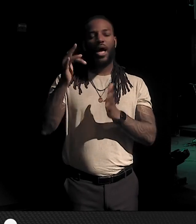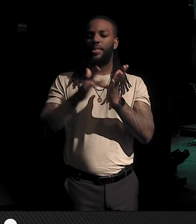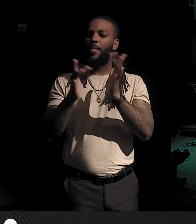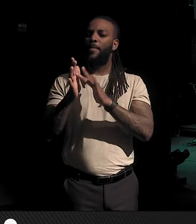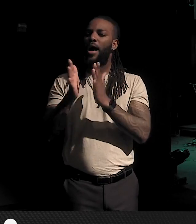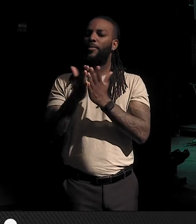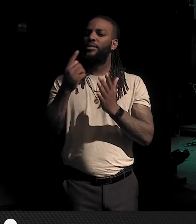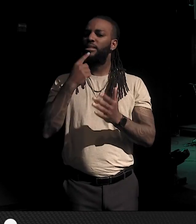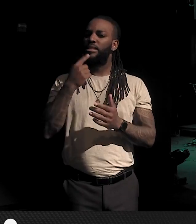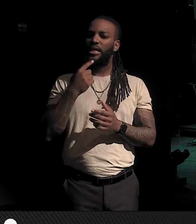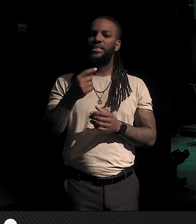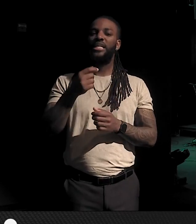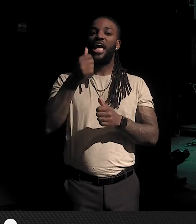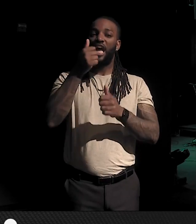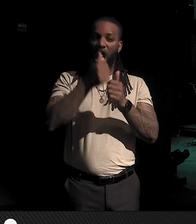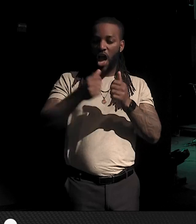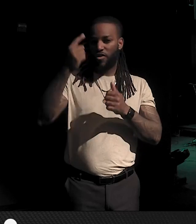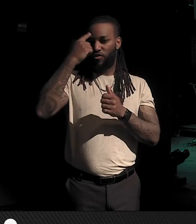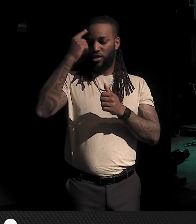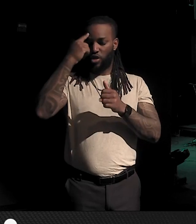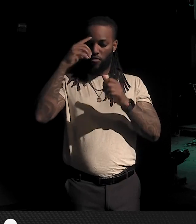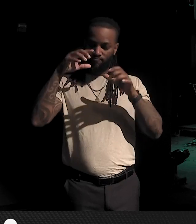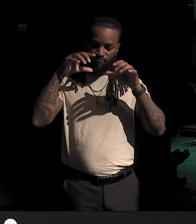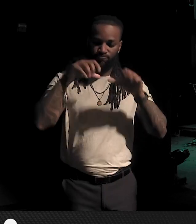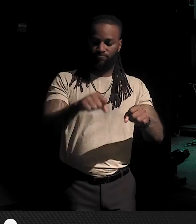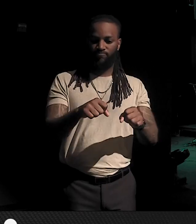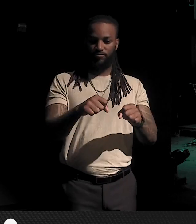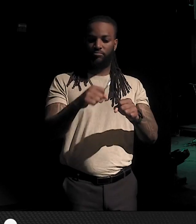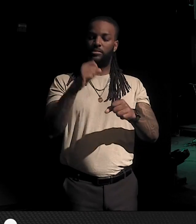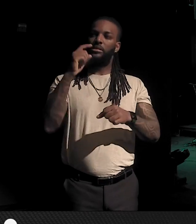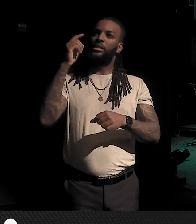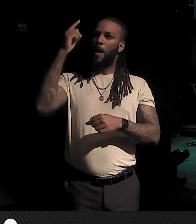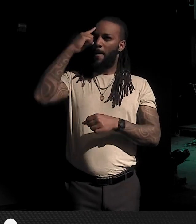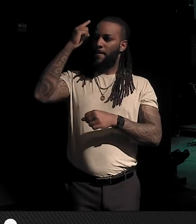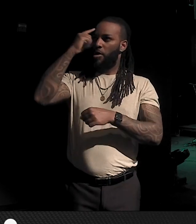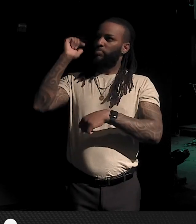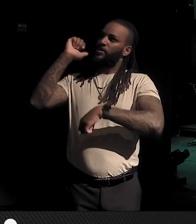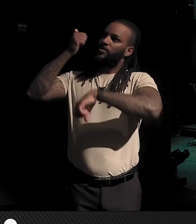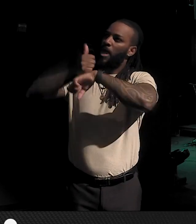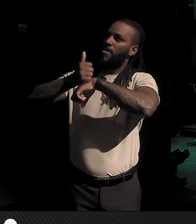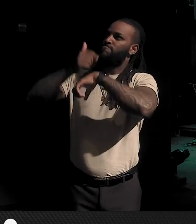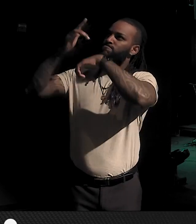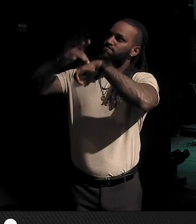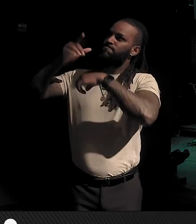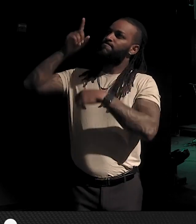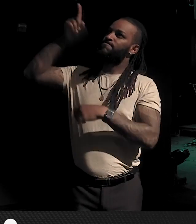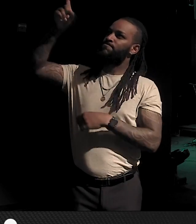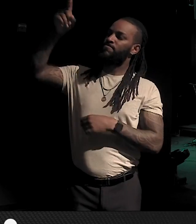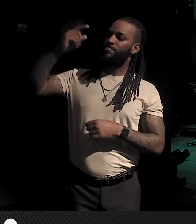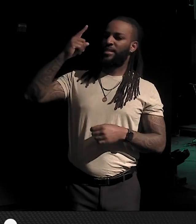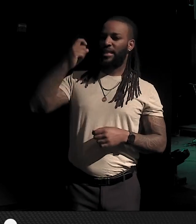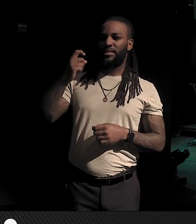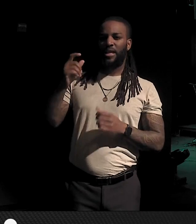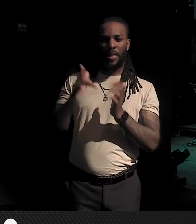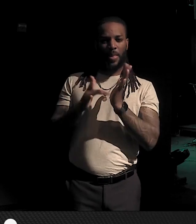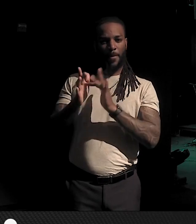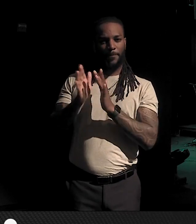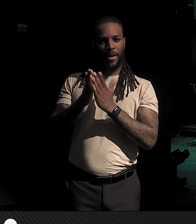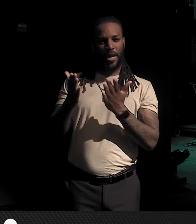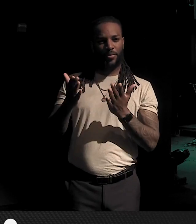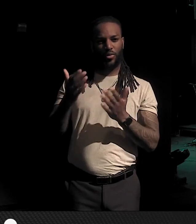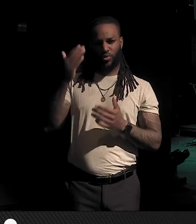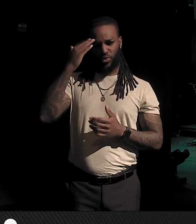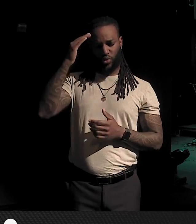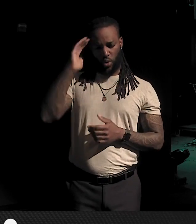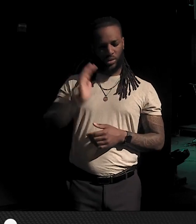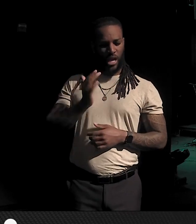things like, take every thought captive, renew our thinking, set our minds on things above. Because God knows our hearts.